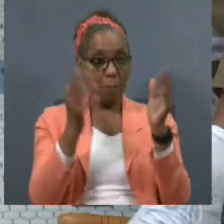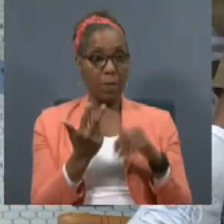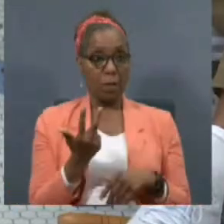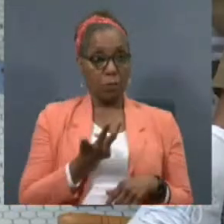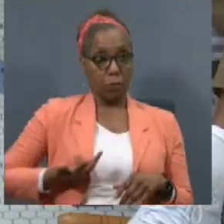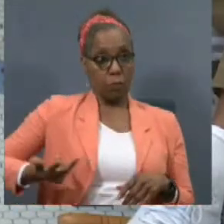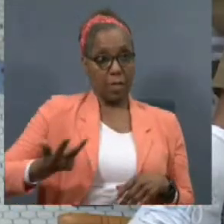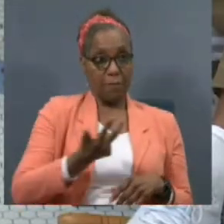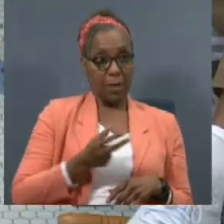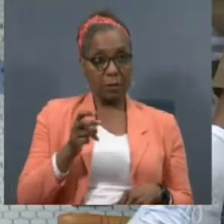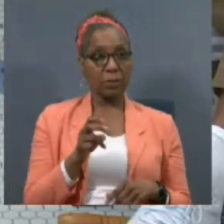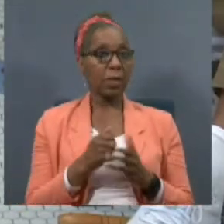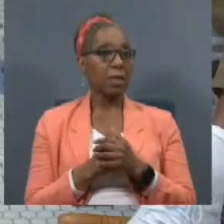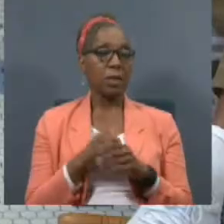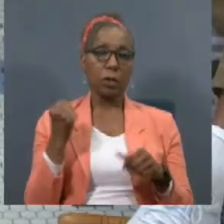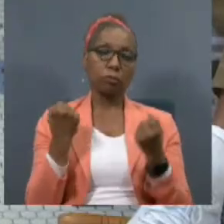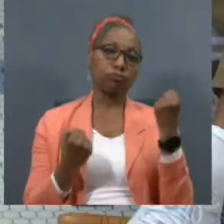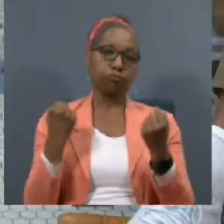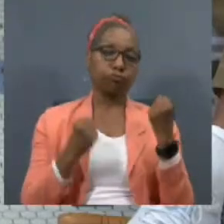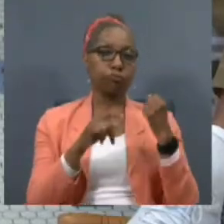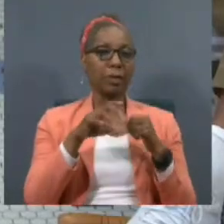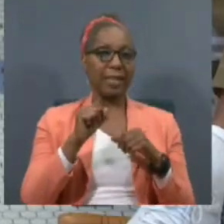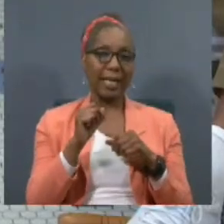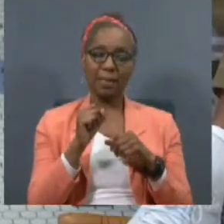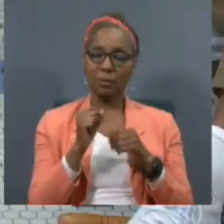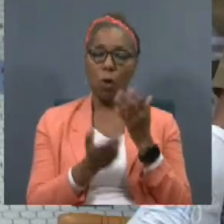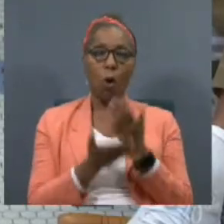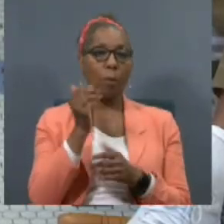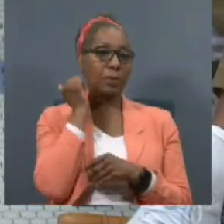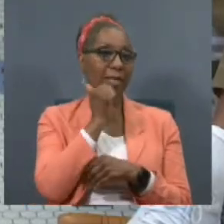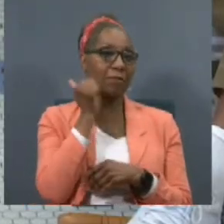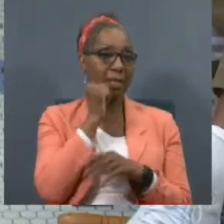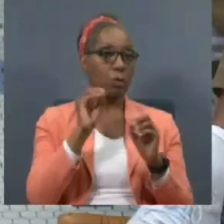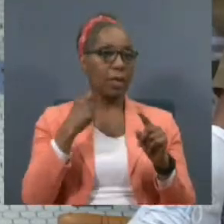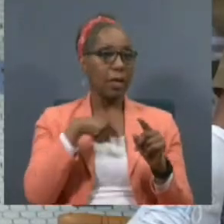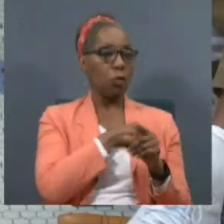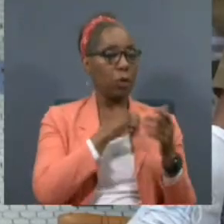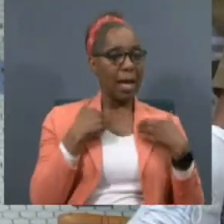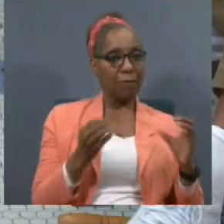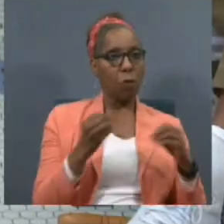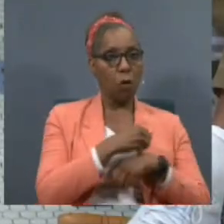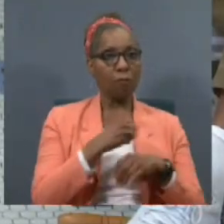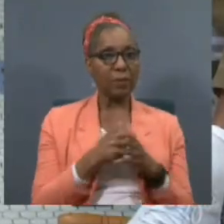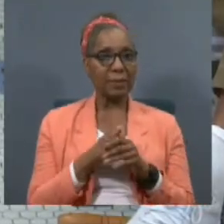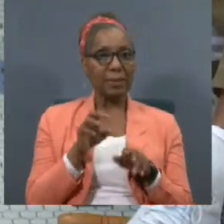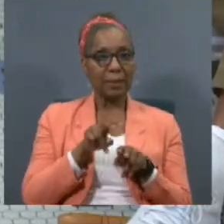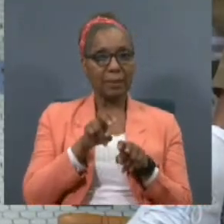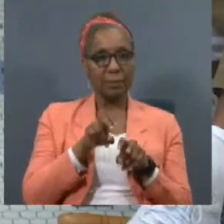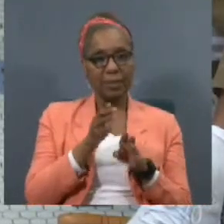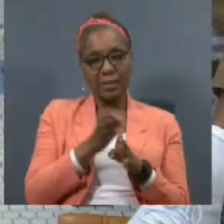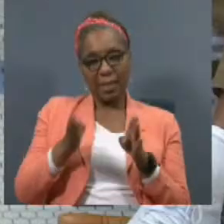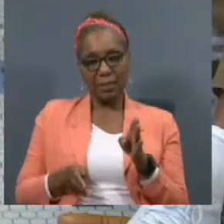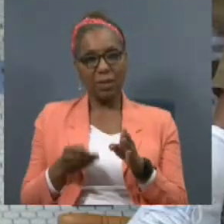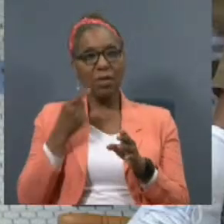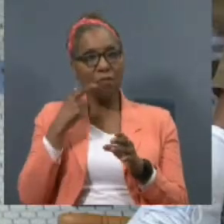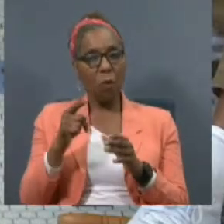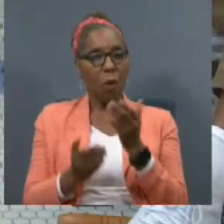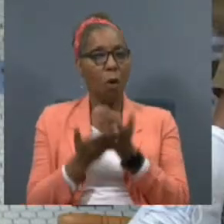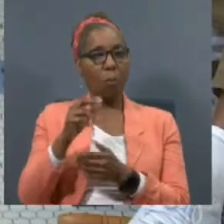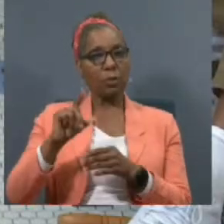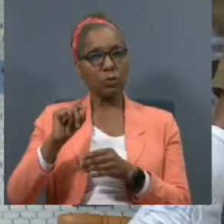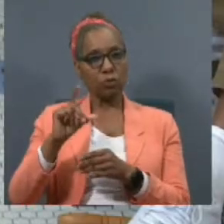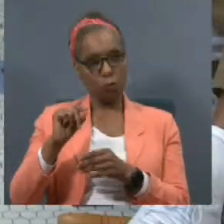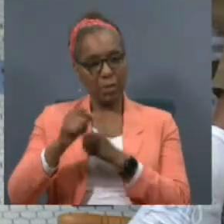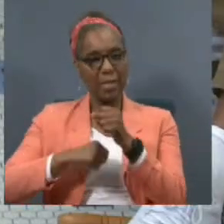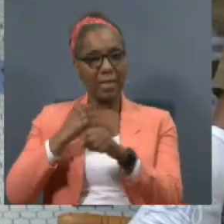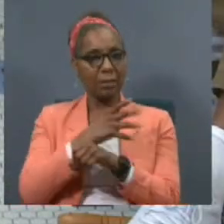us travel Canis almost every single day. Zach and I have officed on Canis or adjacent to it for almost 20 years now. Patrick lives in Woodlands